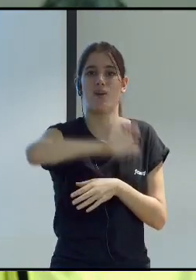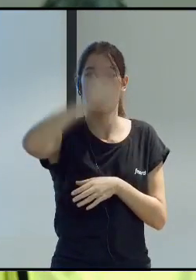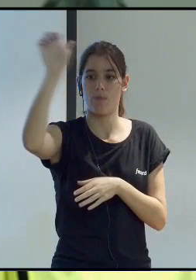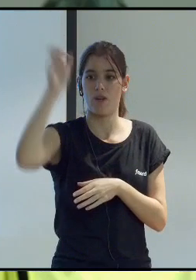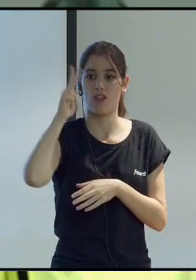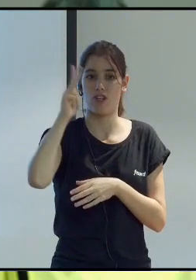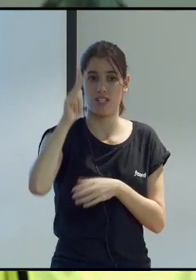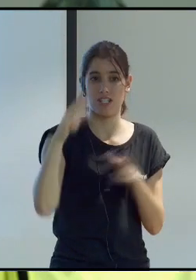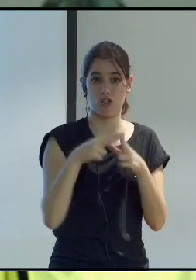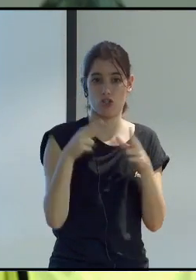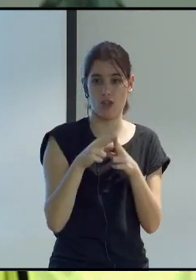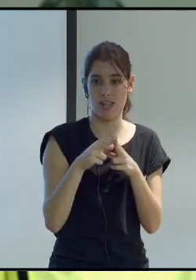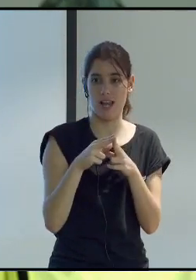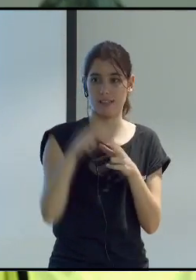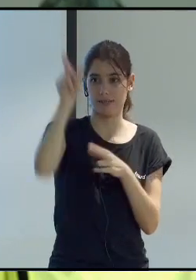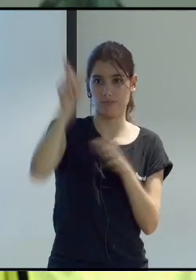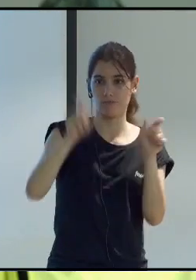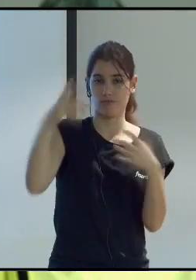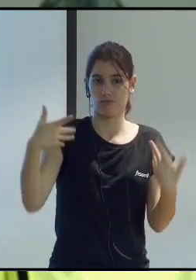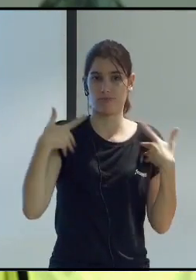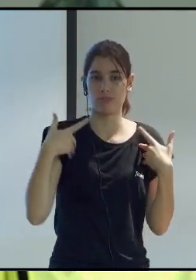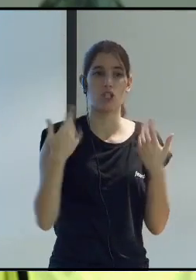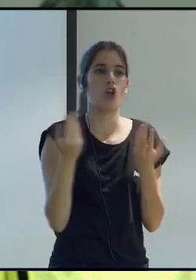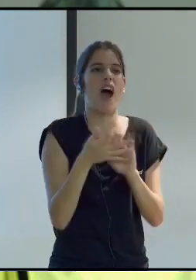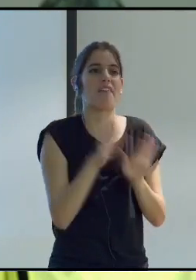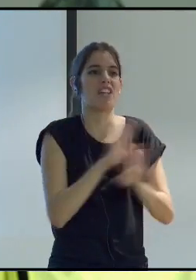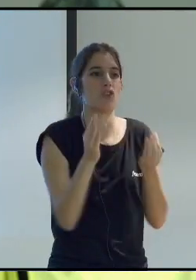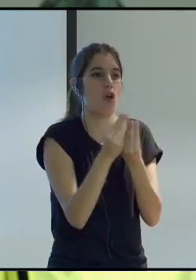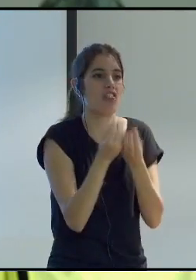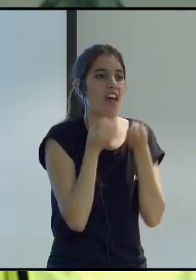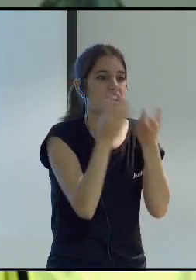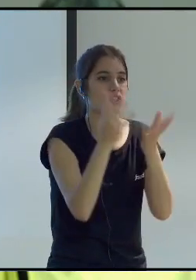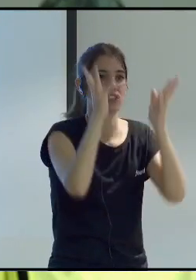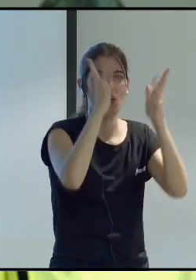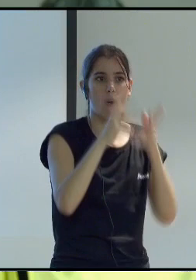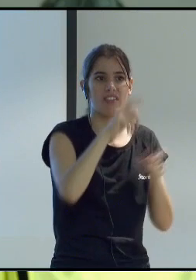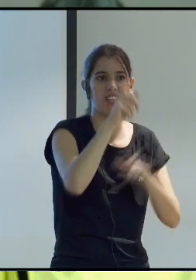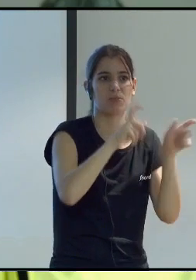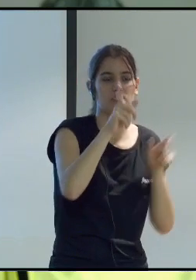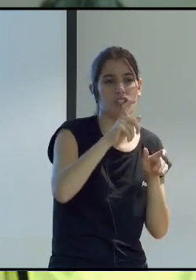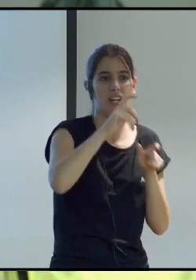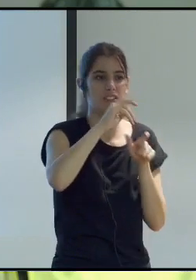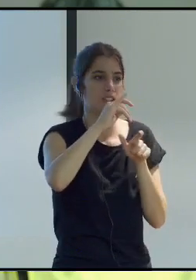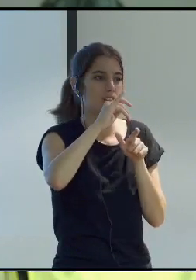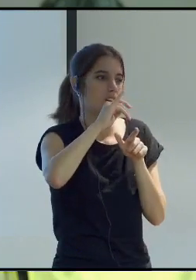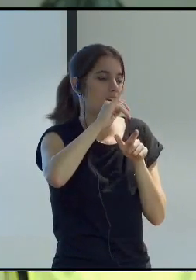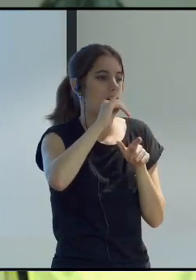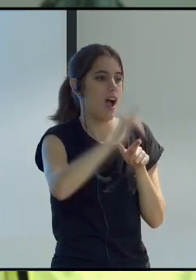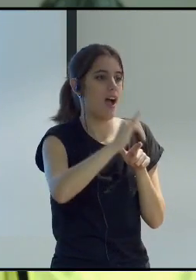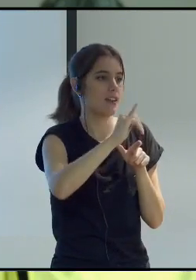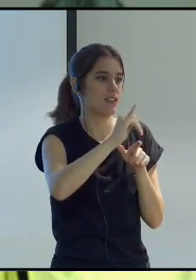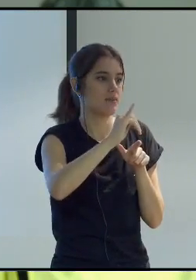about the data about how many people with disability are having access to employment or access